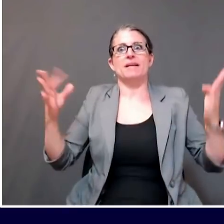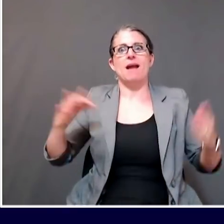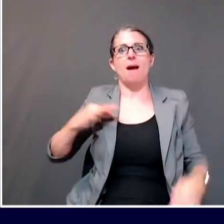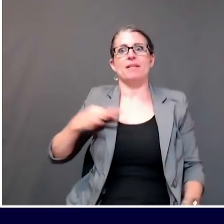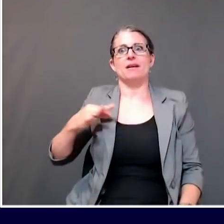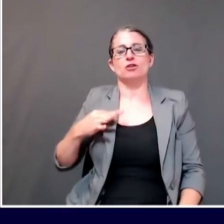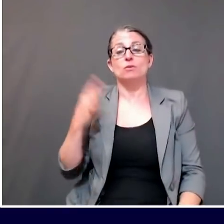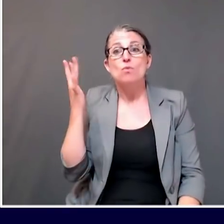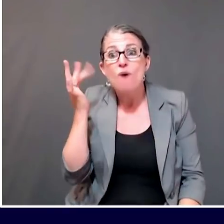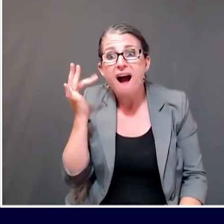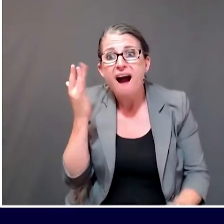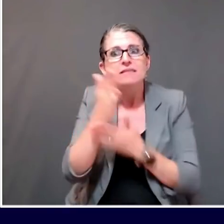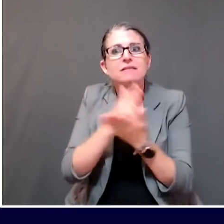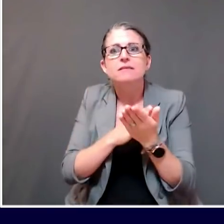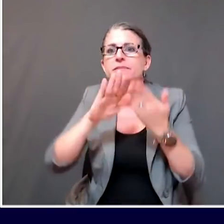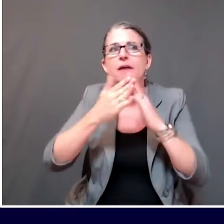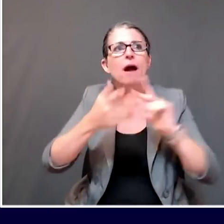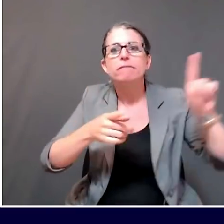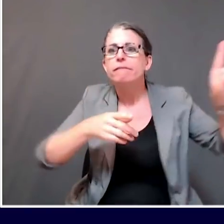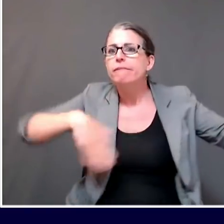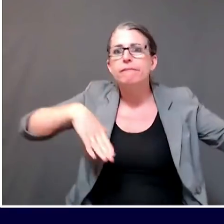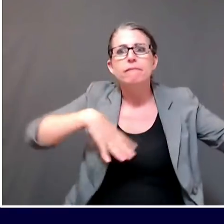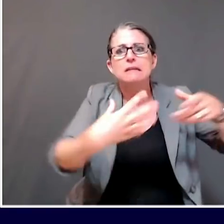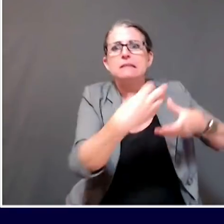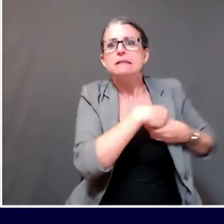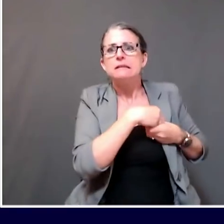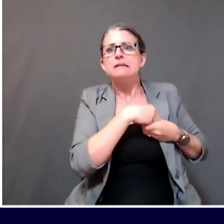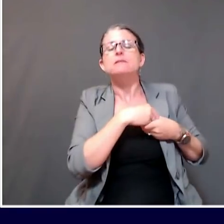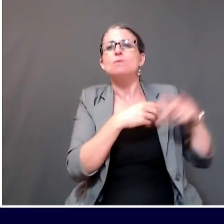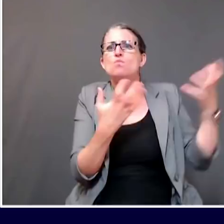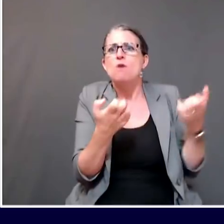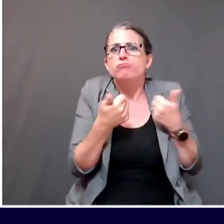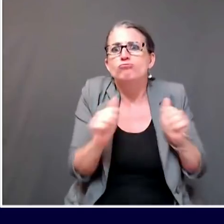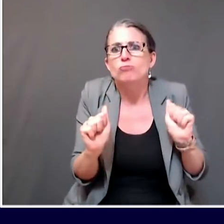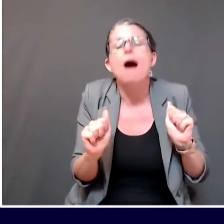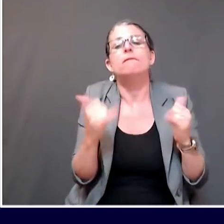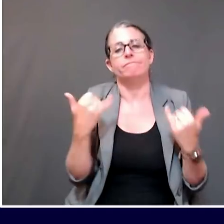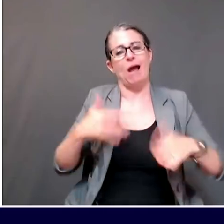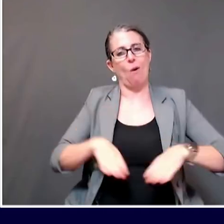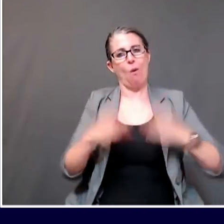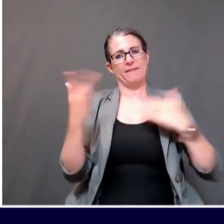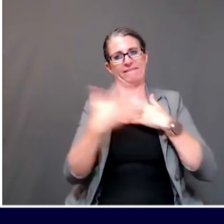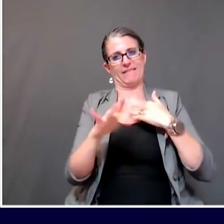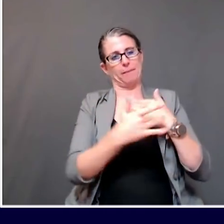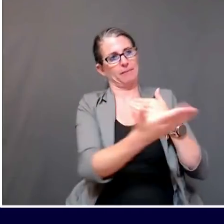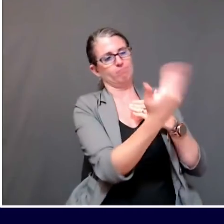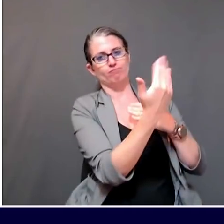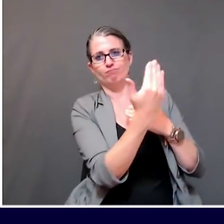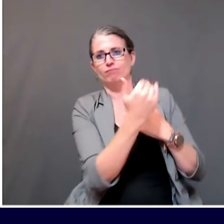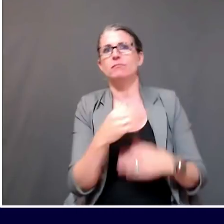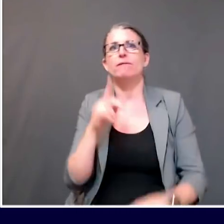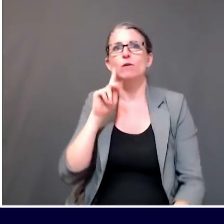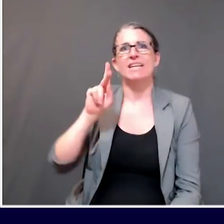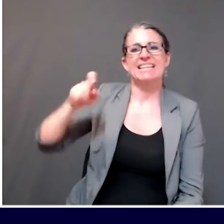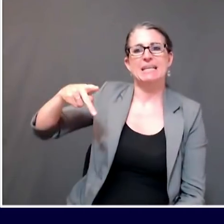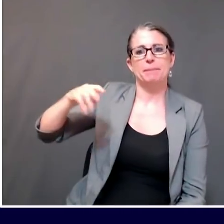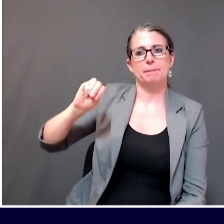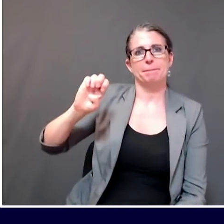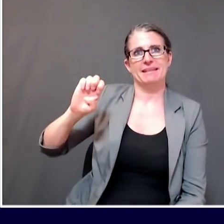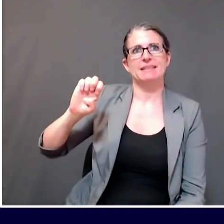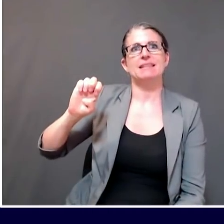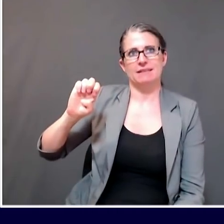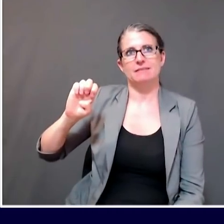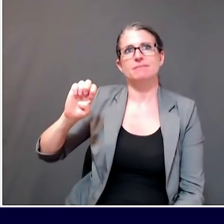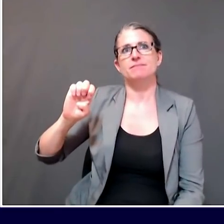must continue our robust response to the pandemic. The actions announced today will further expand access to testing